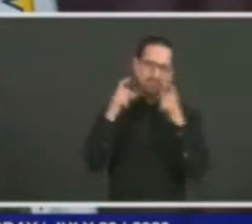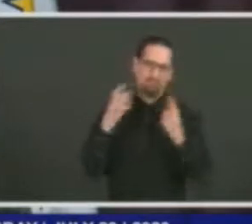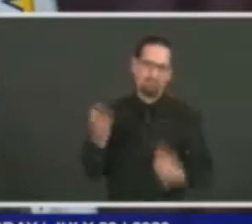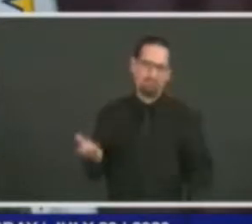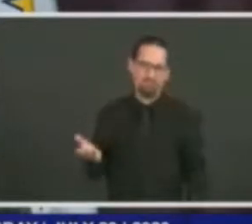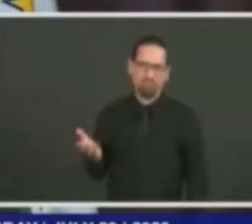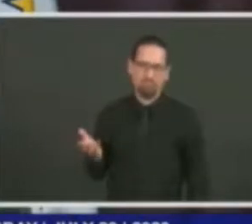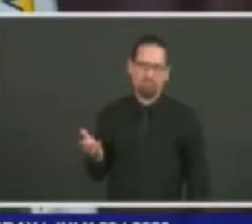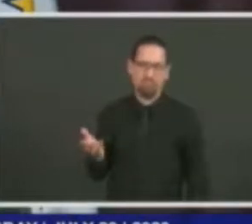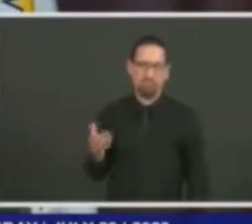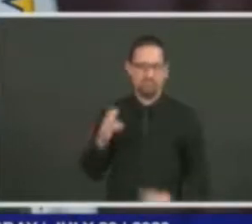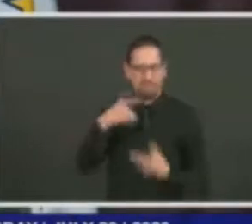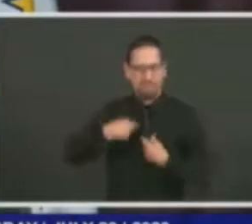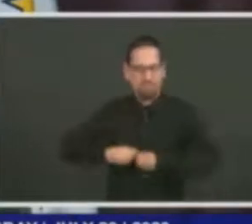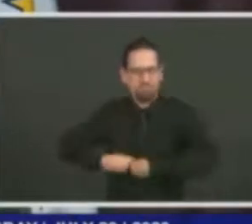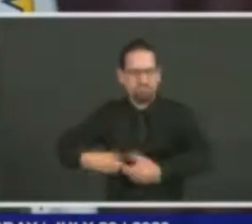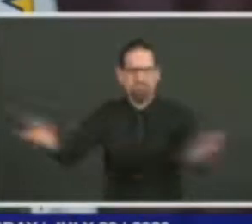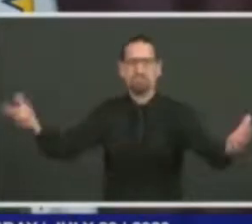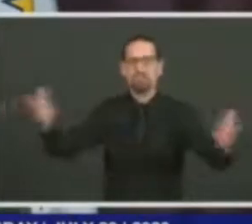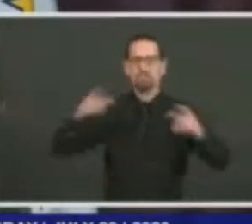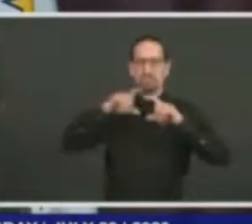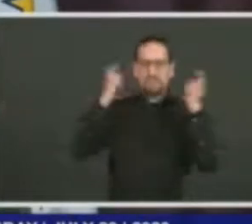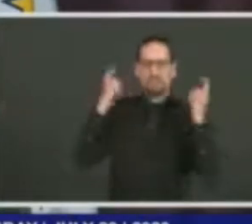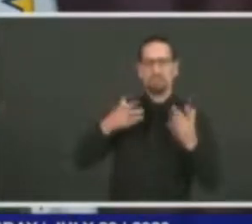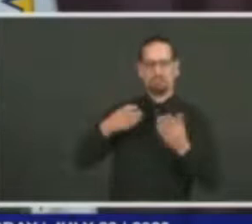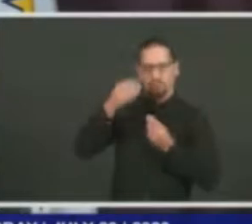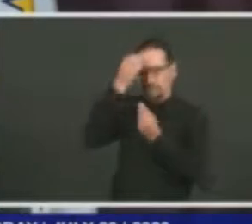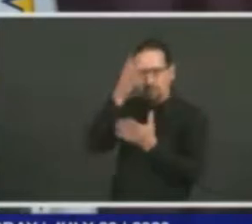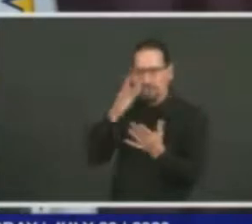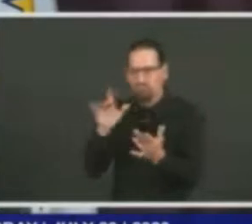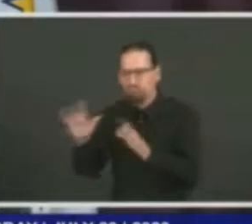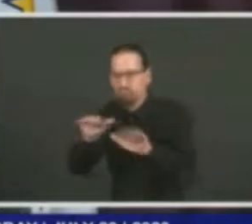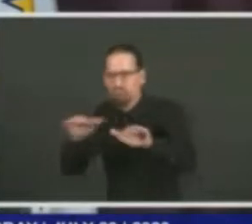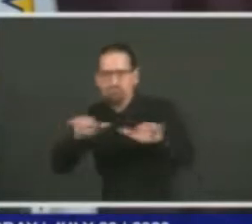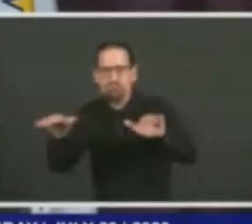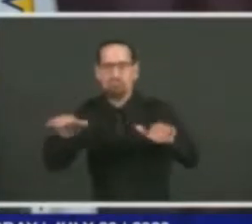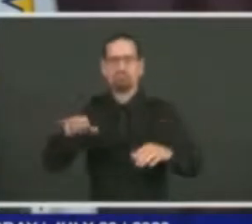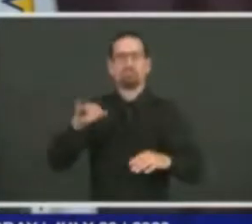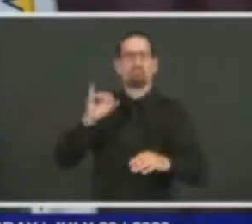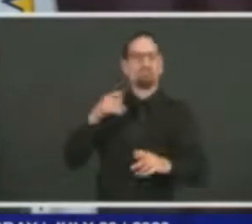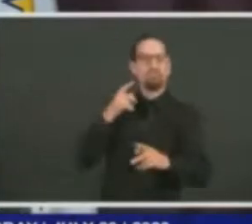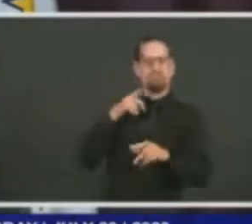we might be doing something different. But we've tracked these protests,